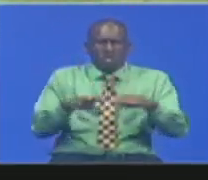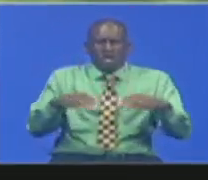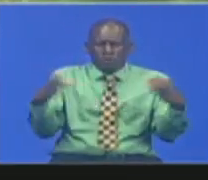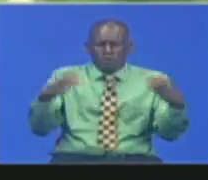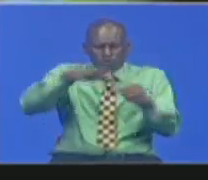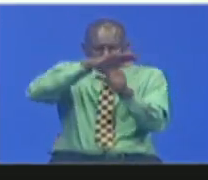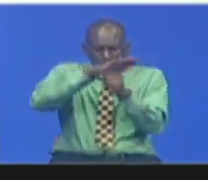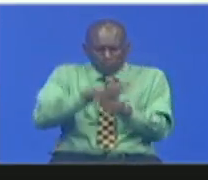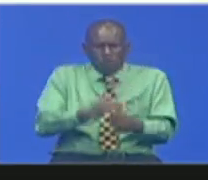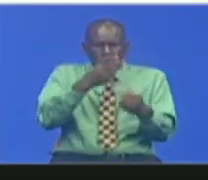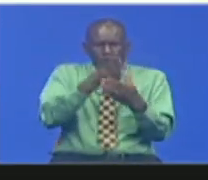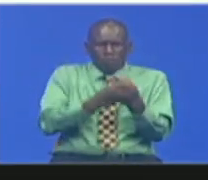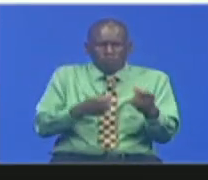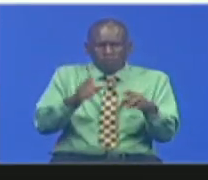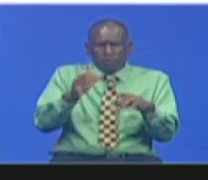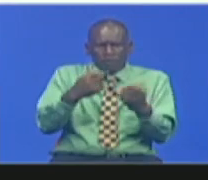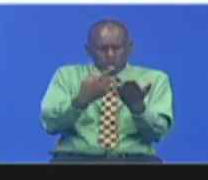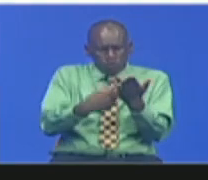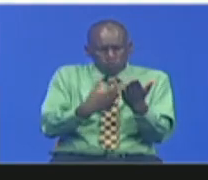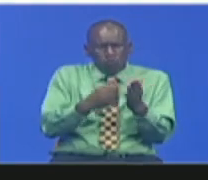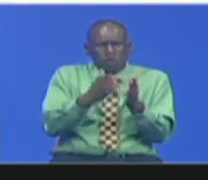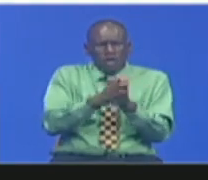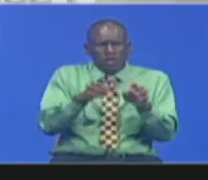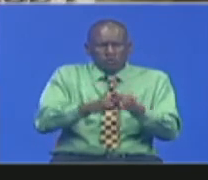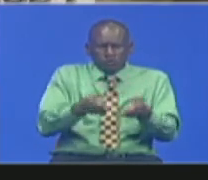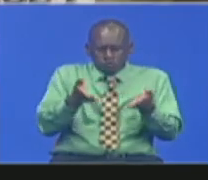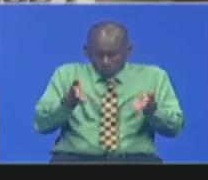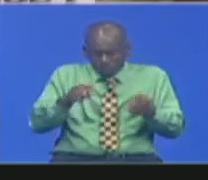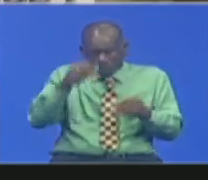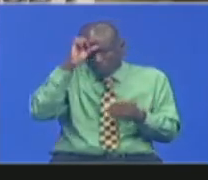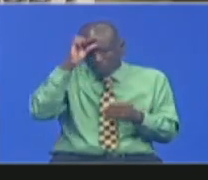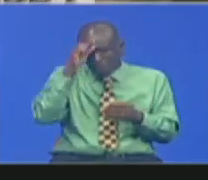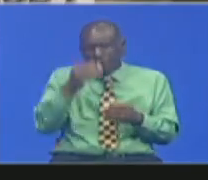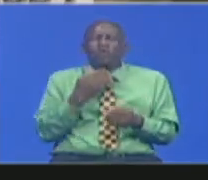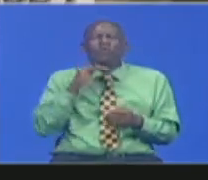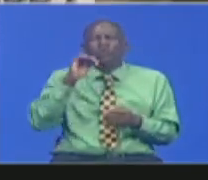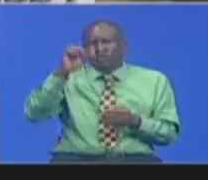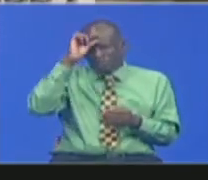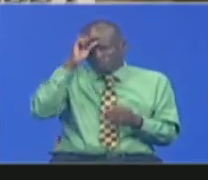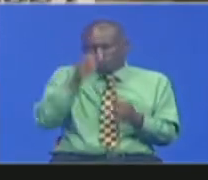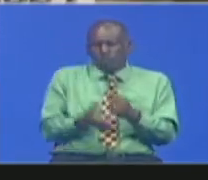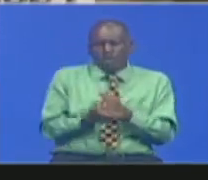marginalized both by the colonial and the current government.